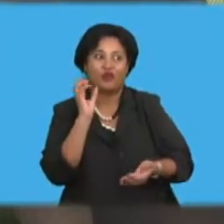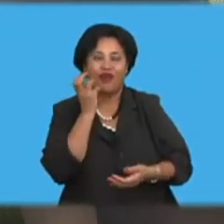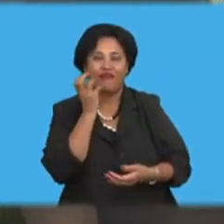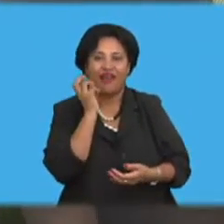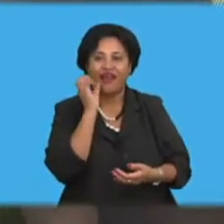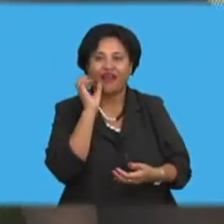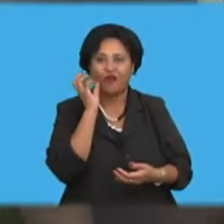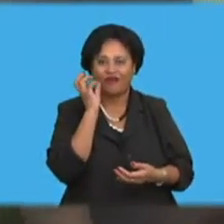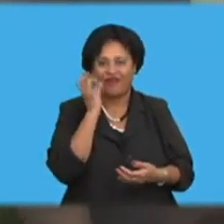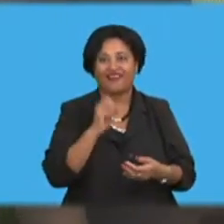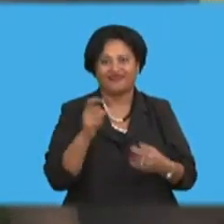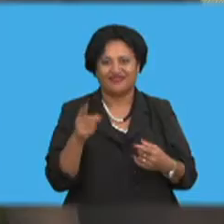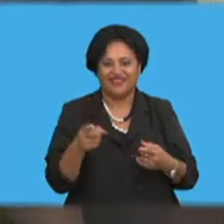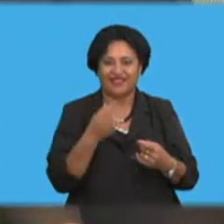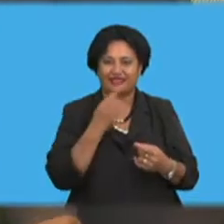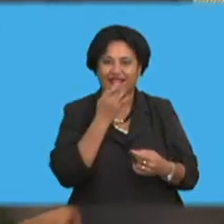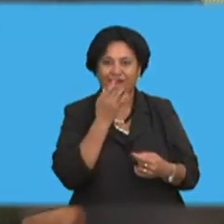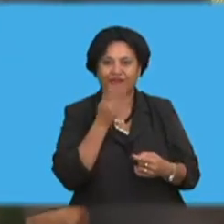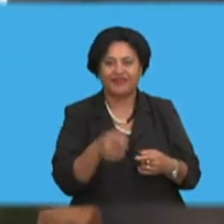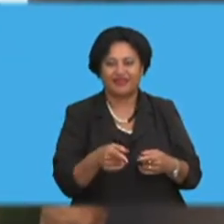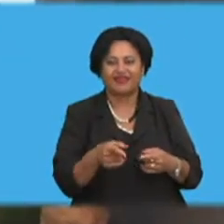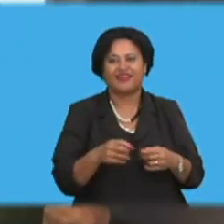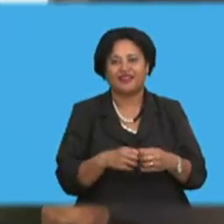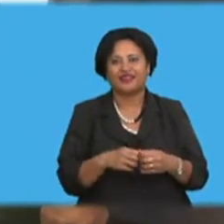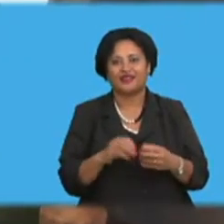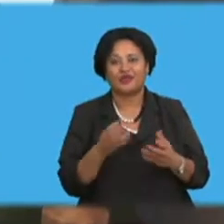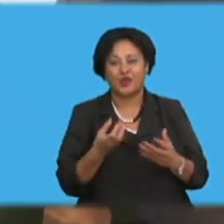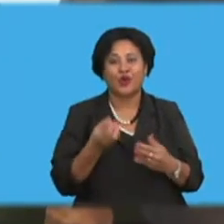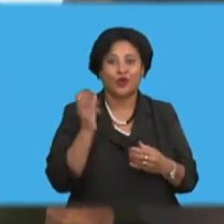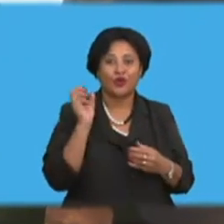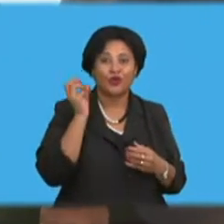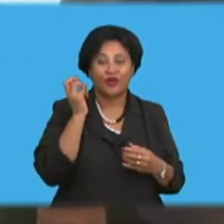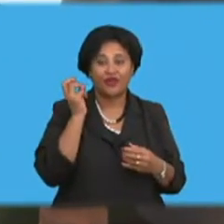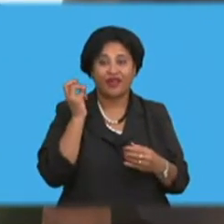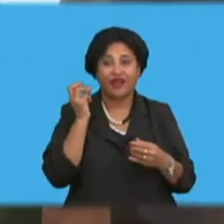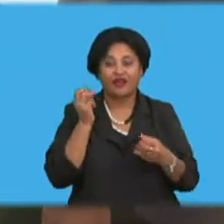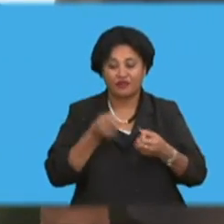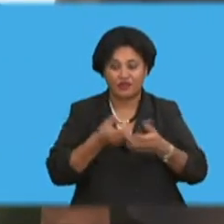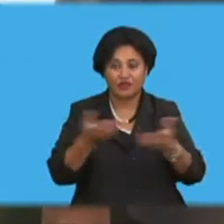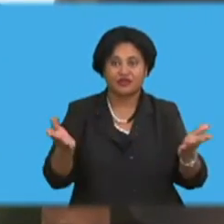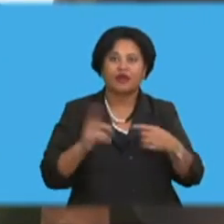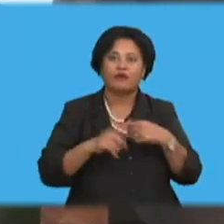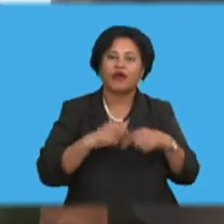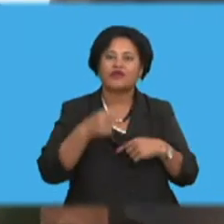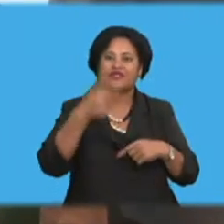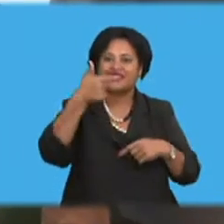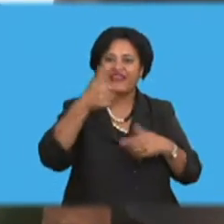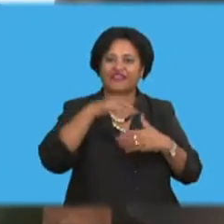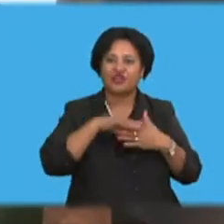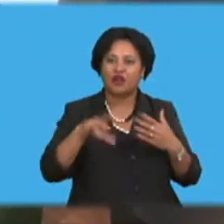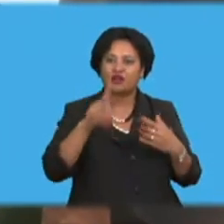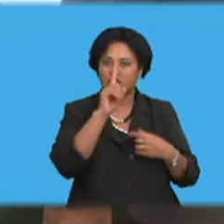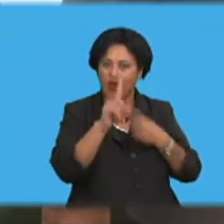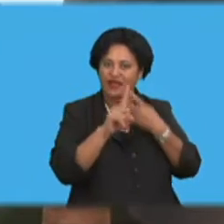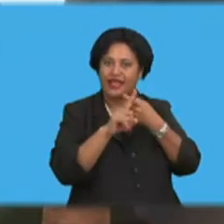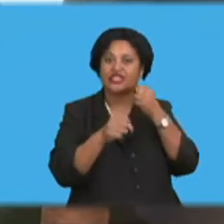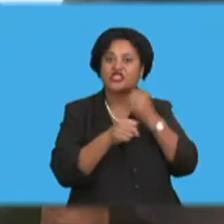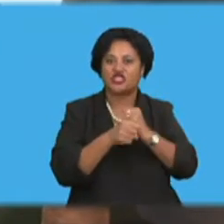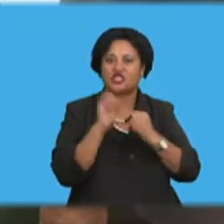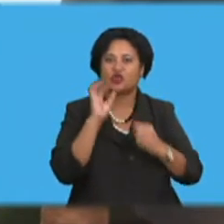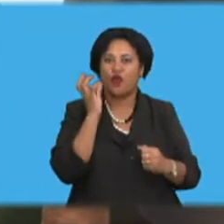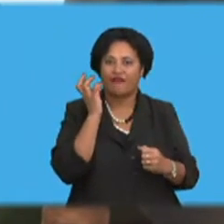into commercial guava production. It's about $7 a kg